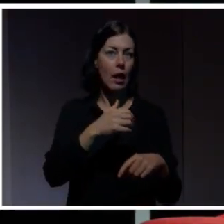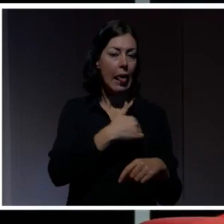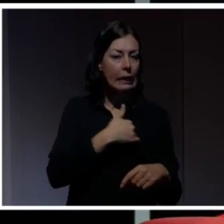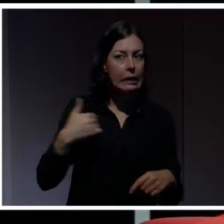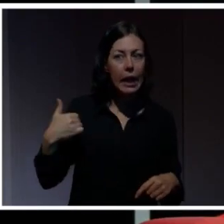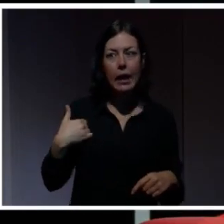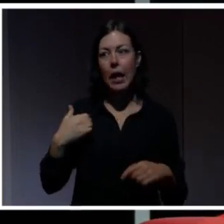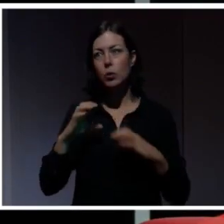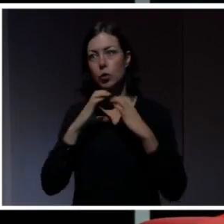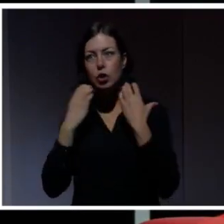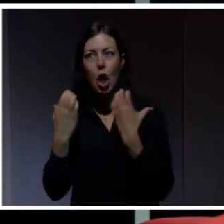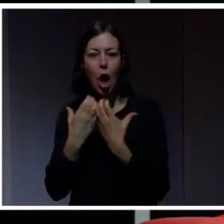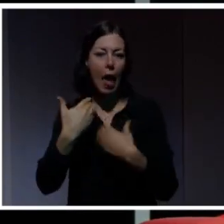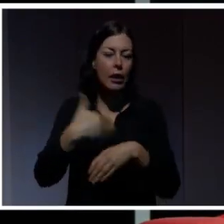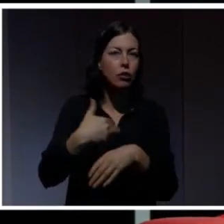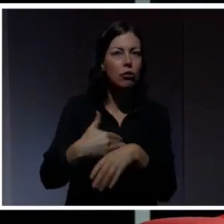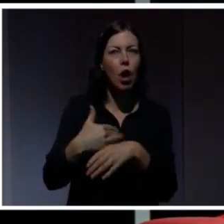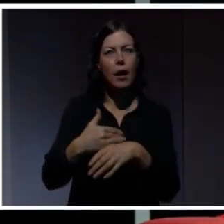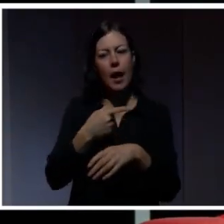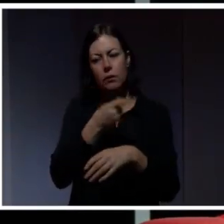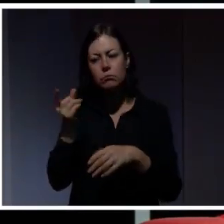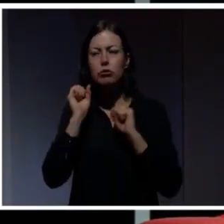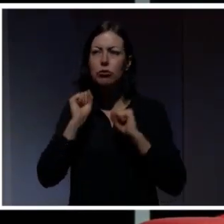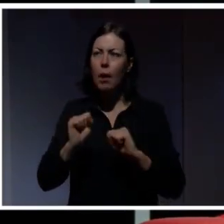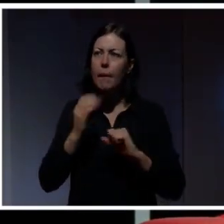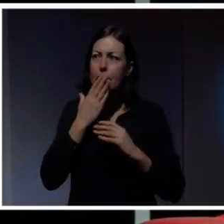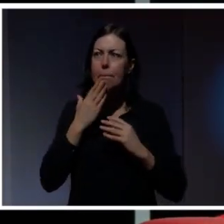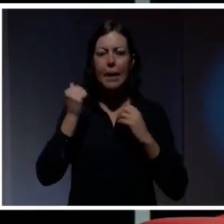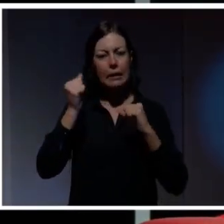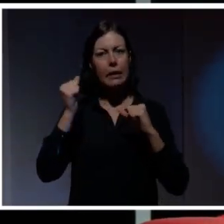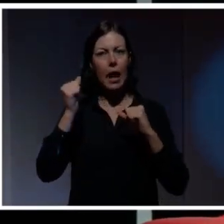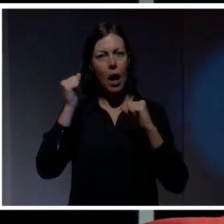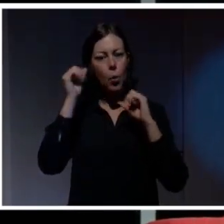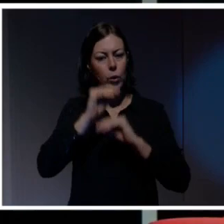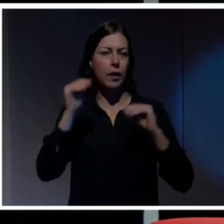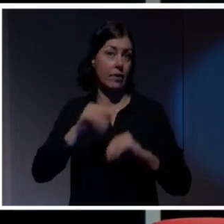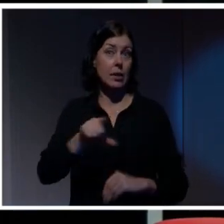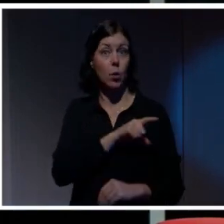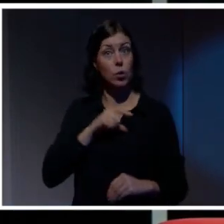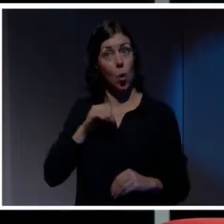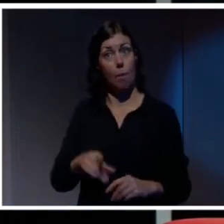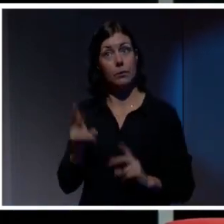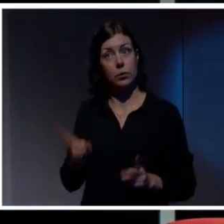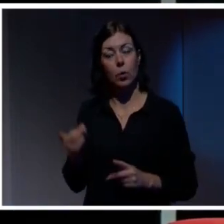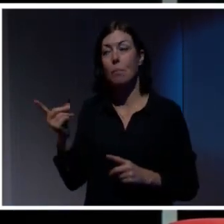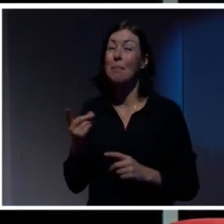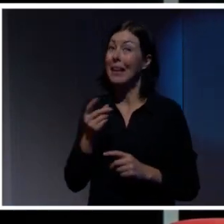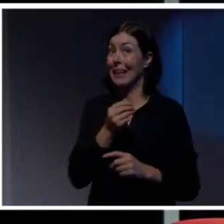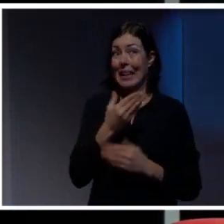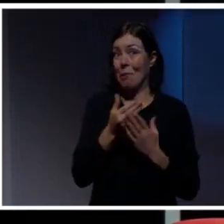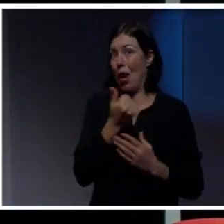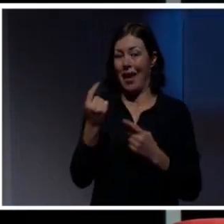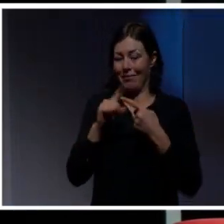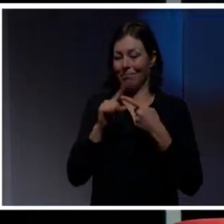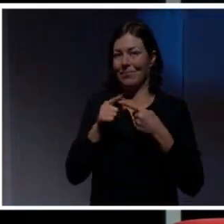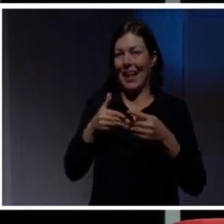societal actors, to be better at educating us about these things. But that's not the only barrier. There are actually a few more